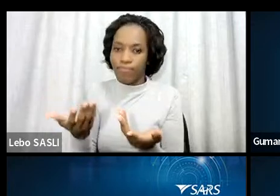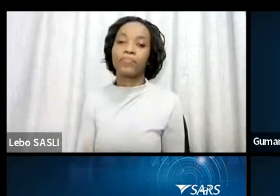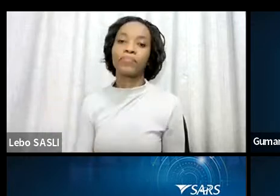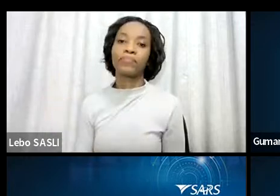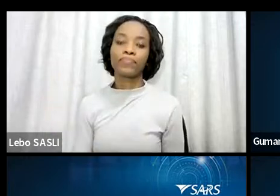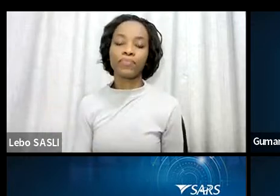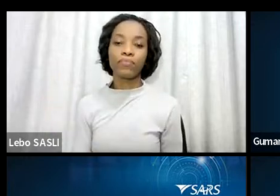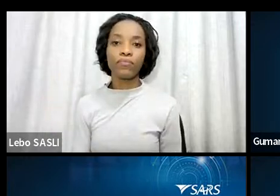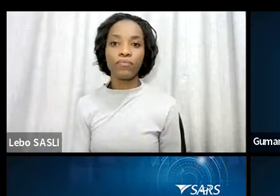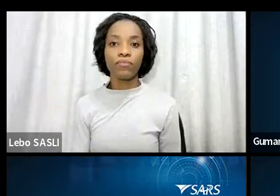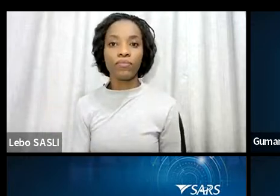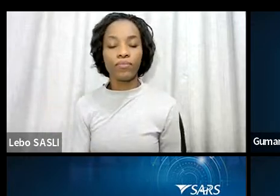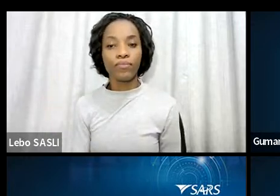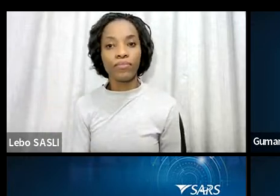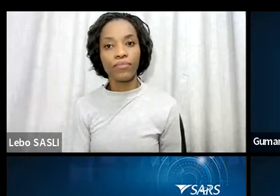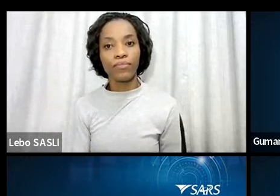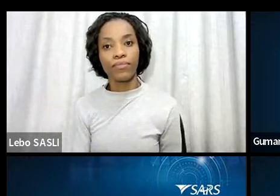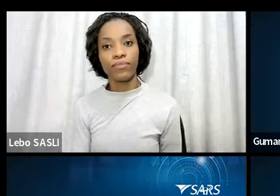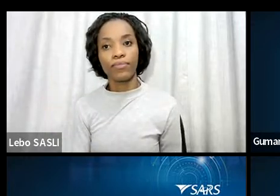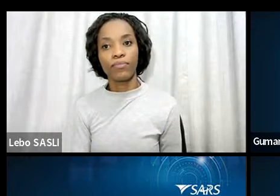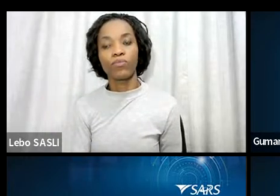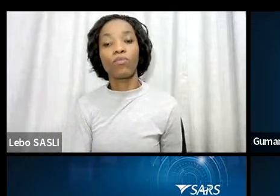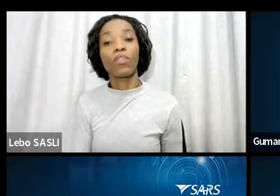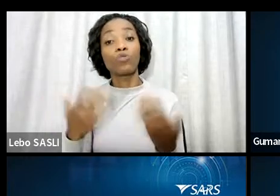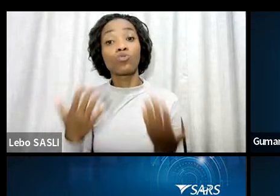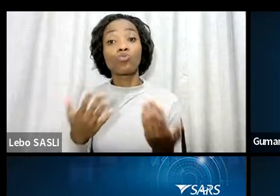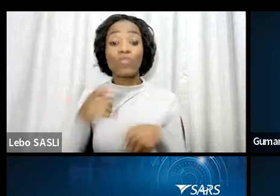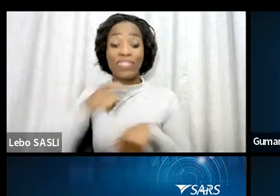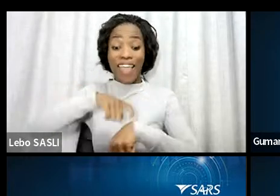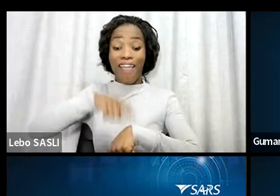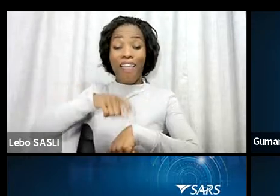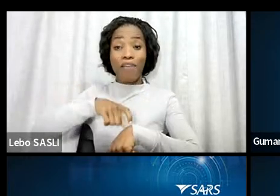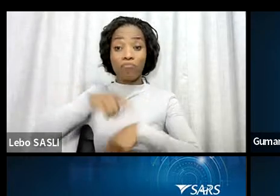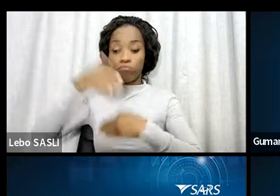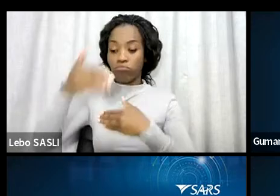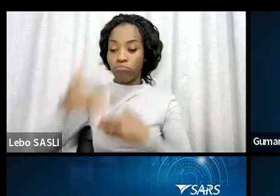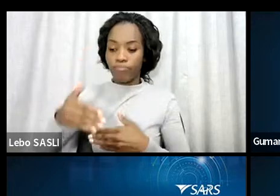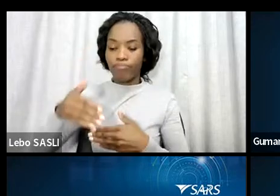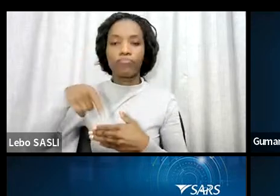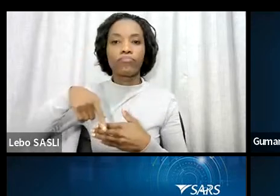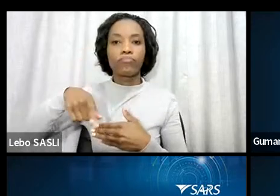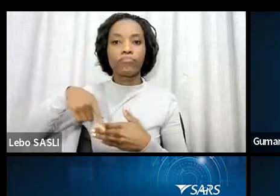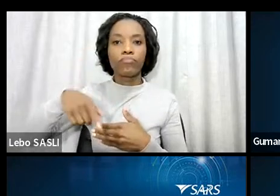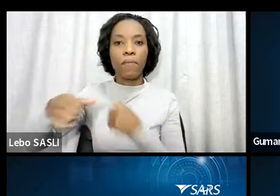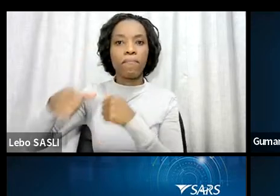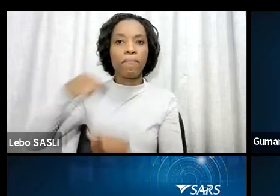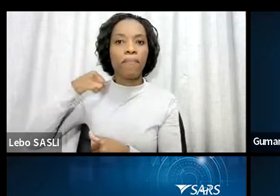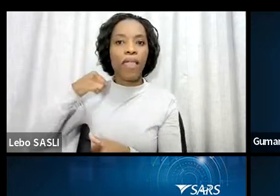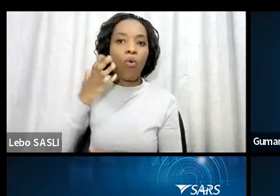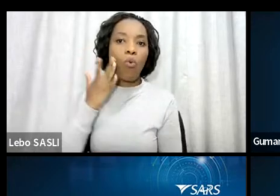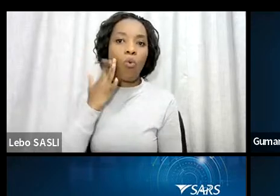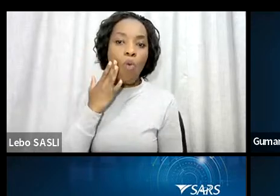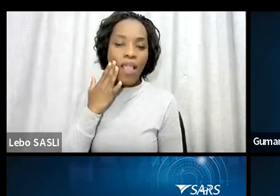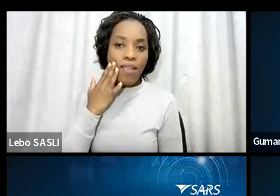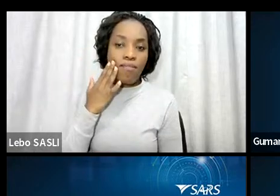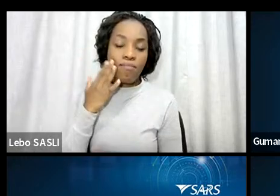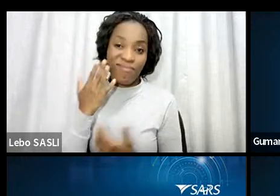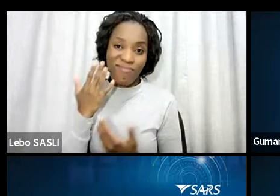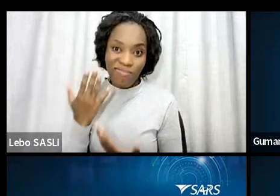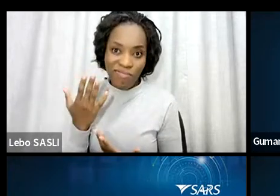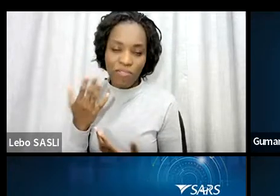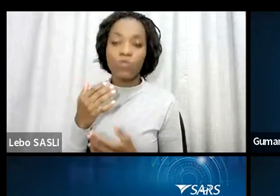So in terms of the turnaround times, that compromises